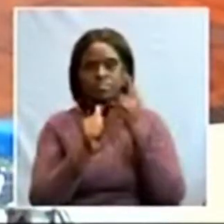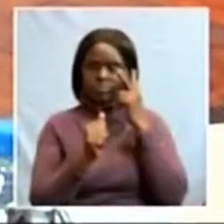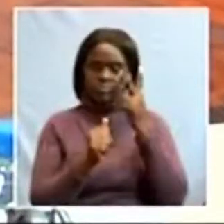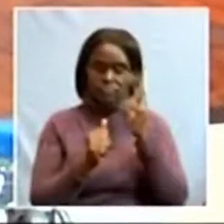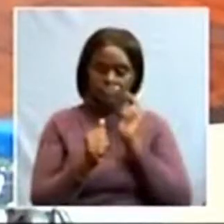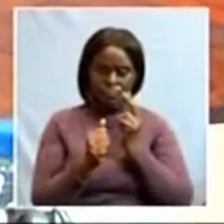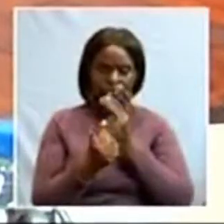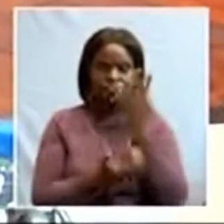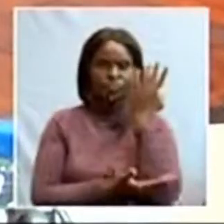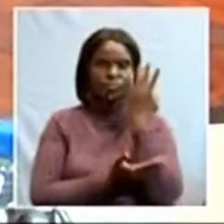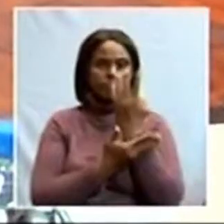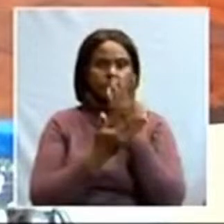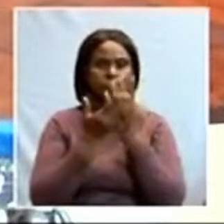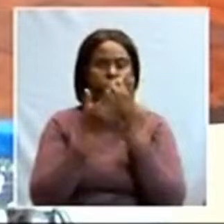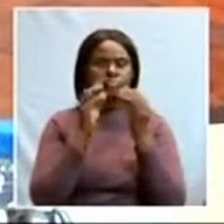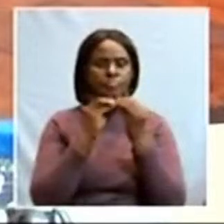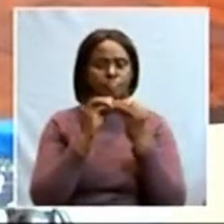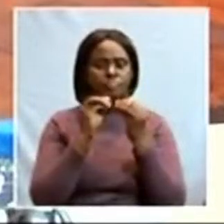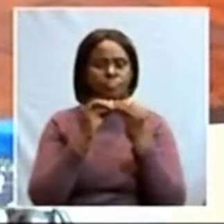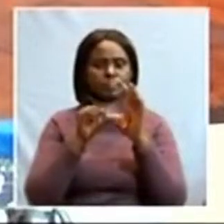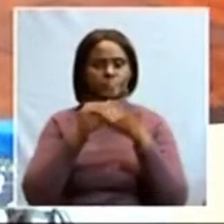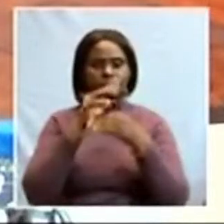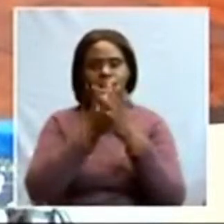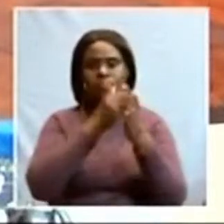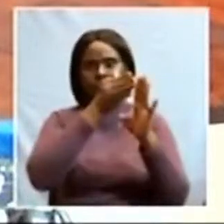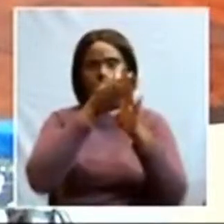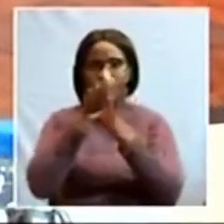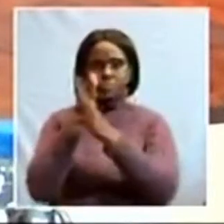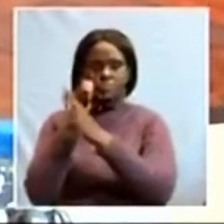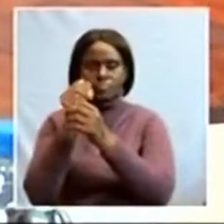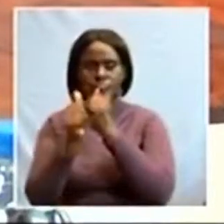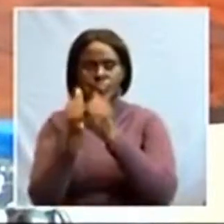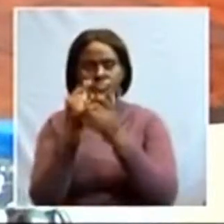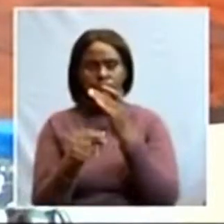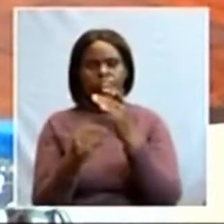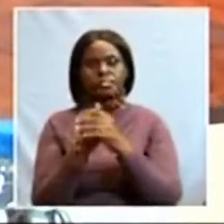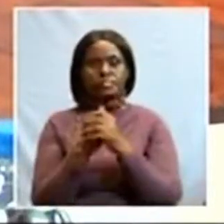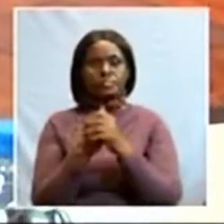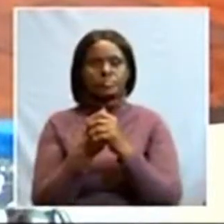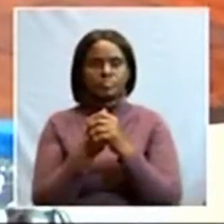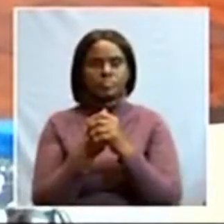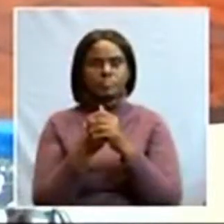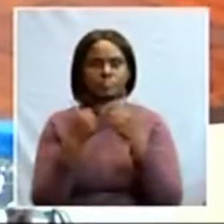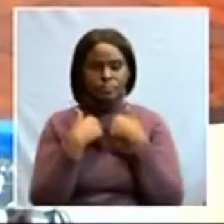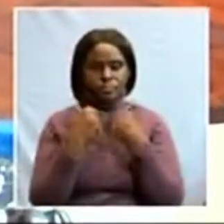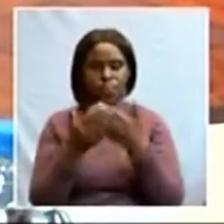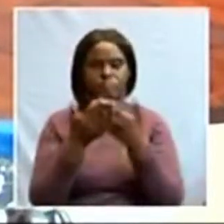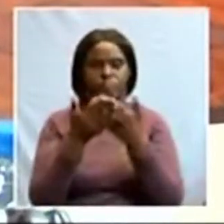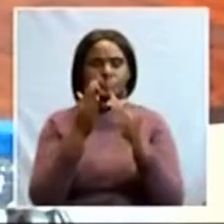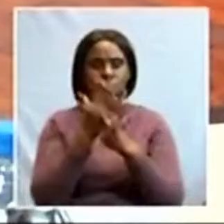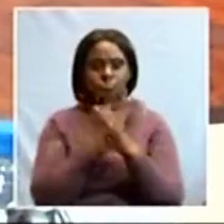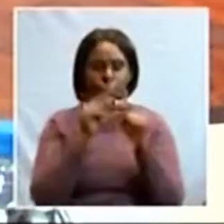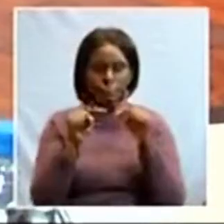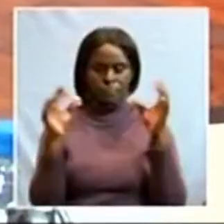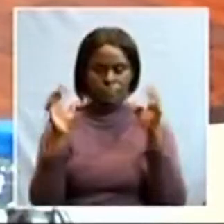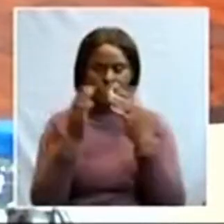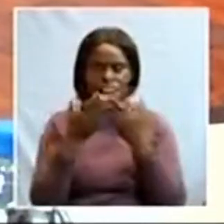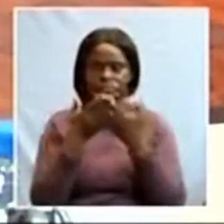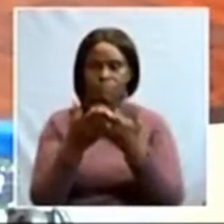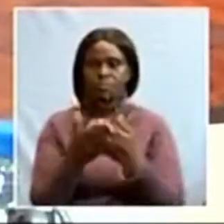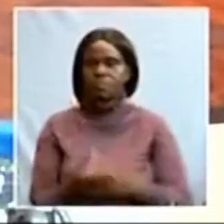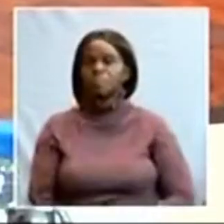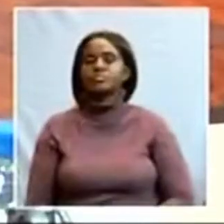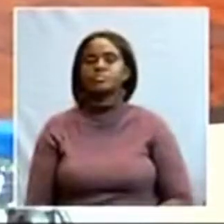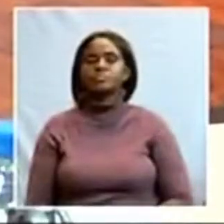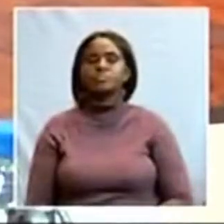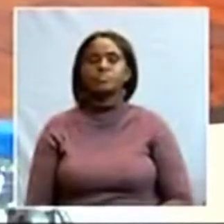us improve on all the targets which we have presented before this House. I submit.